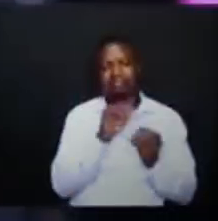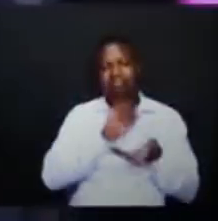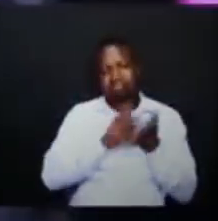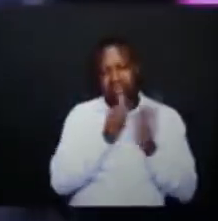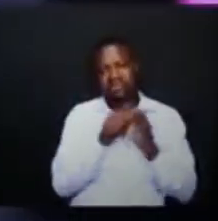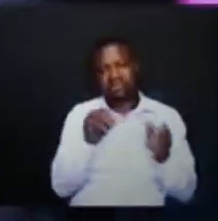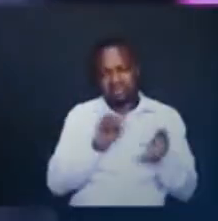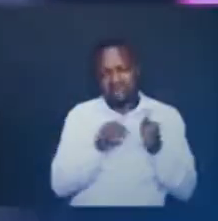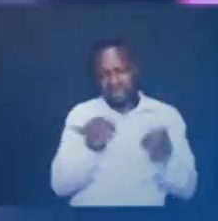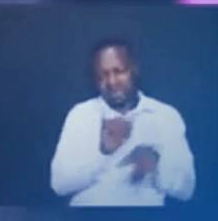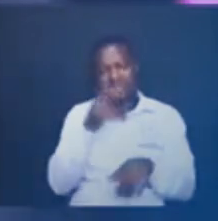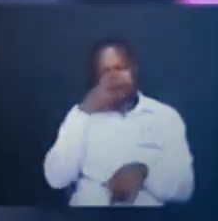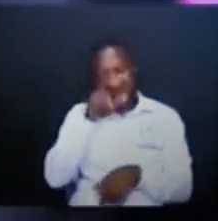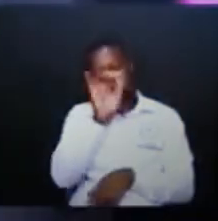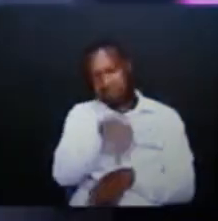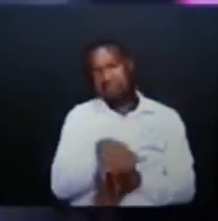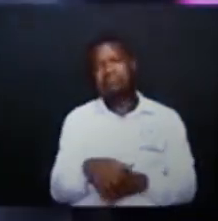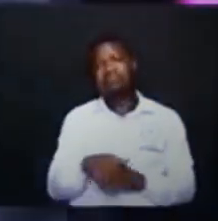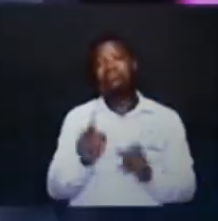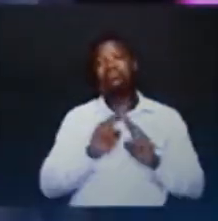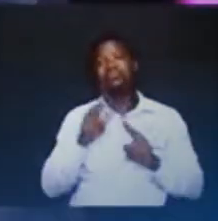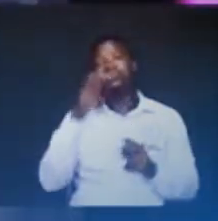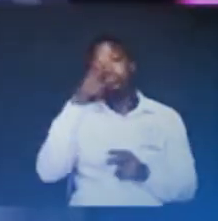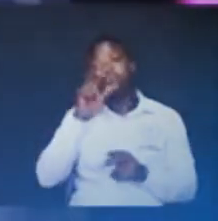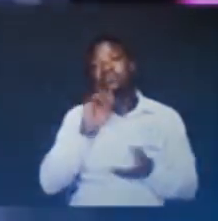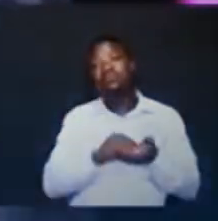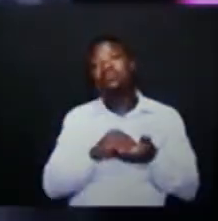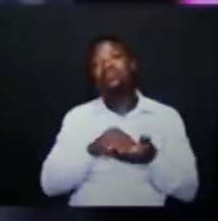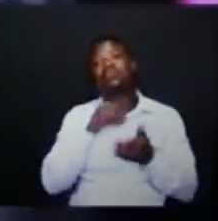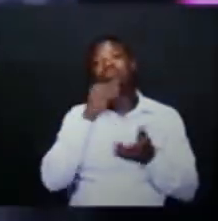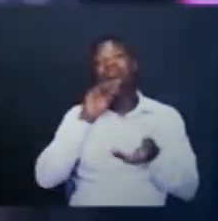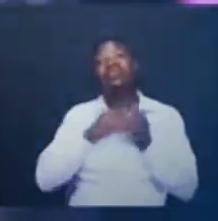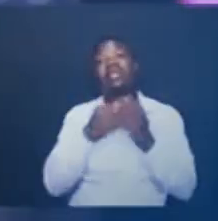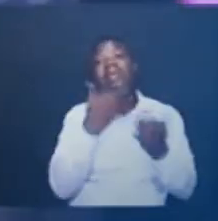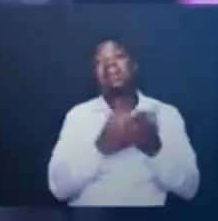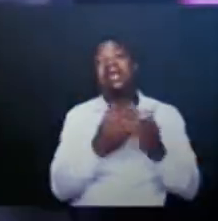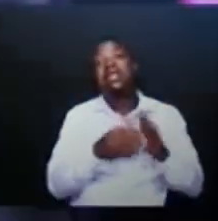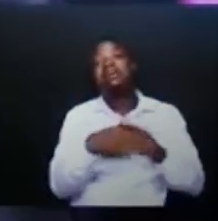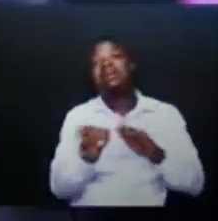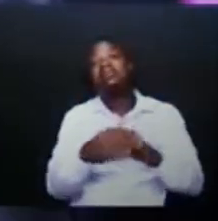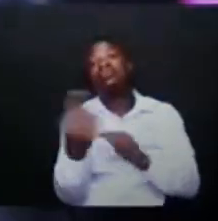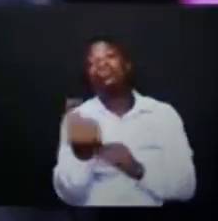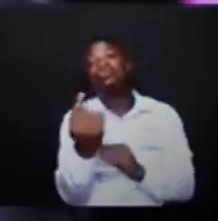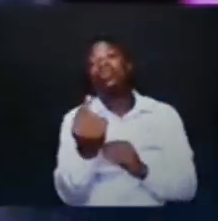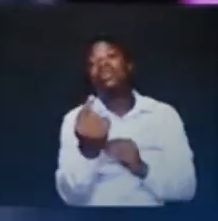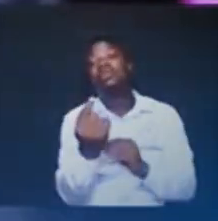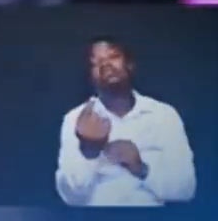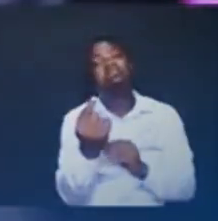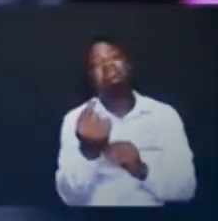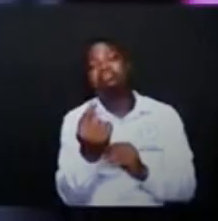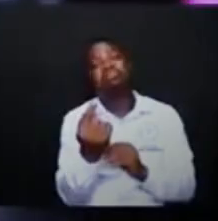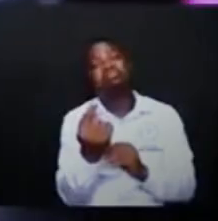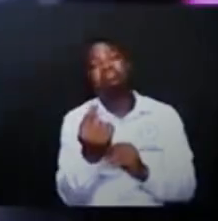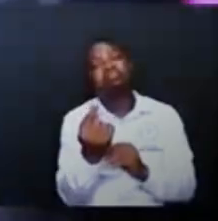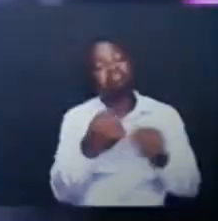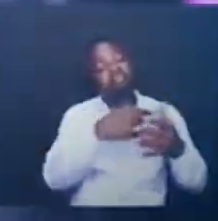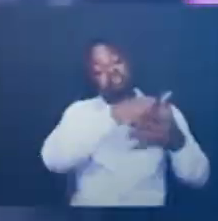corruption. So corruption is not only exchange of money.